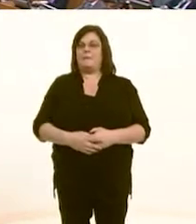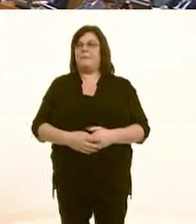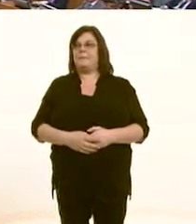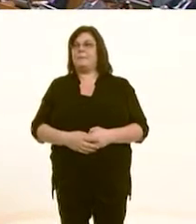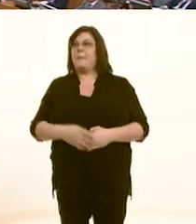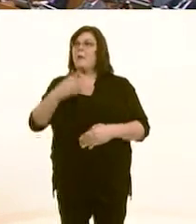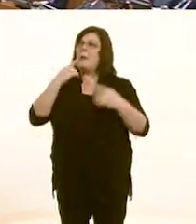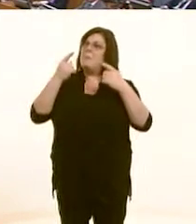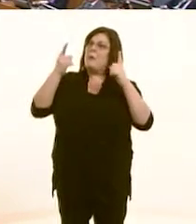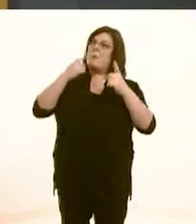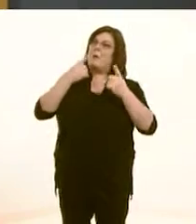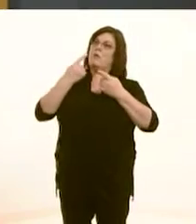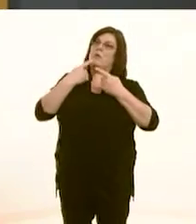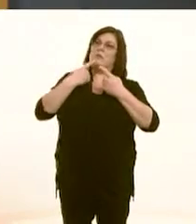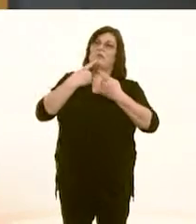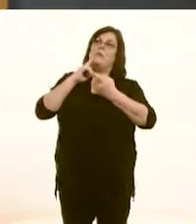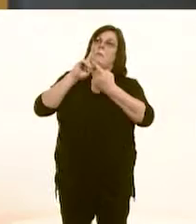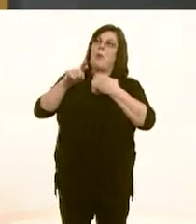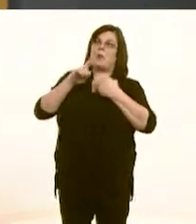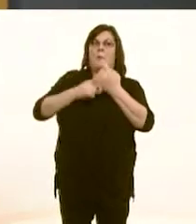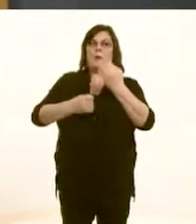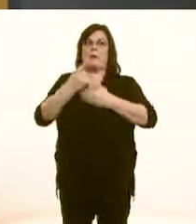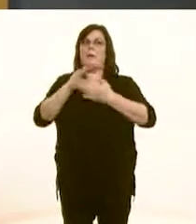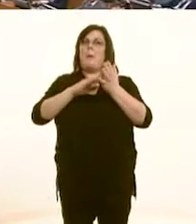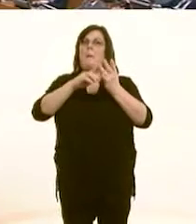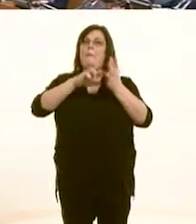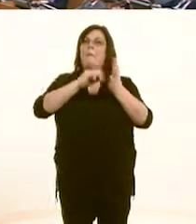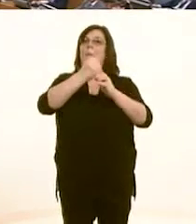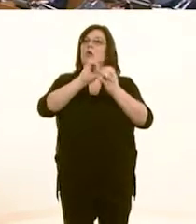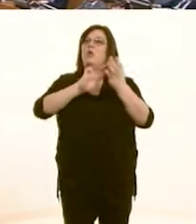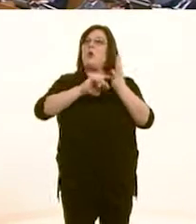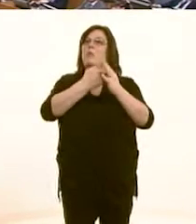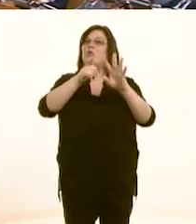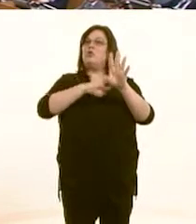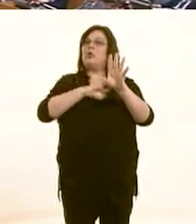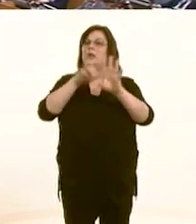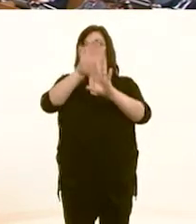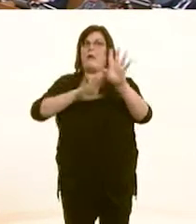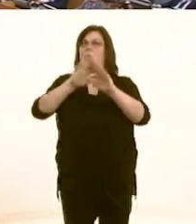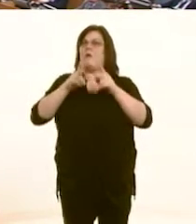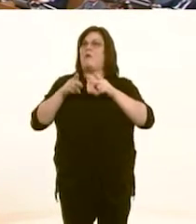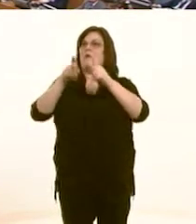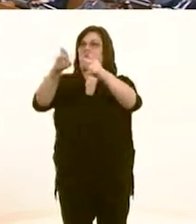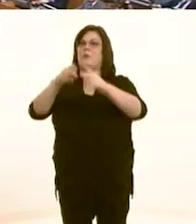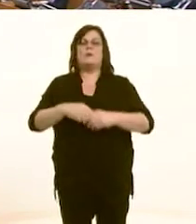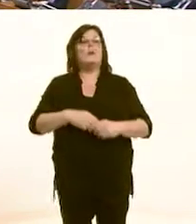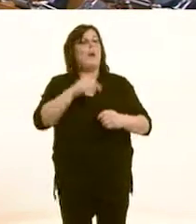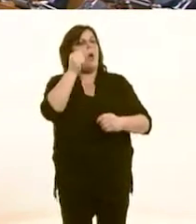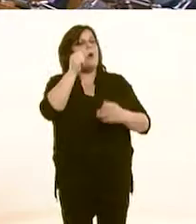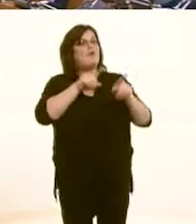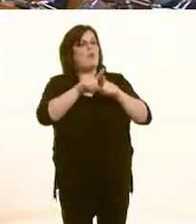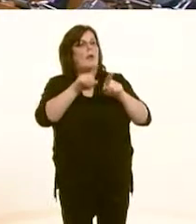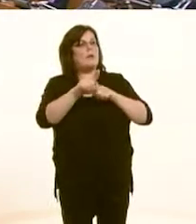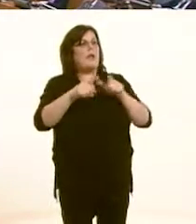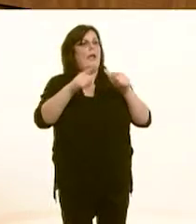statement on traffic management issues in Montgomeryshire? Yes, we are progressing a number of schemes to address different traffic management issues. For example, the